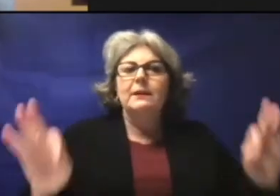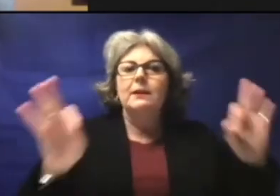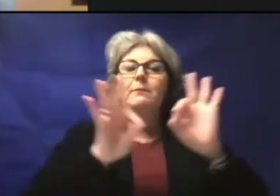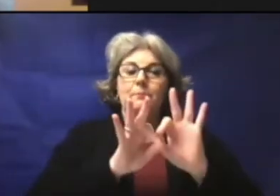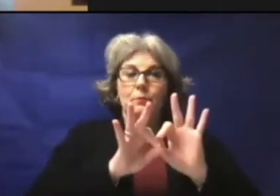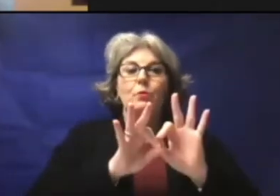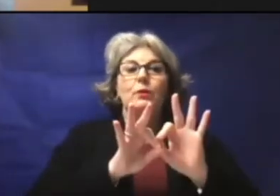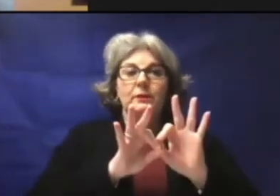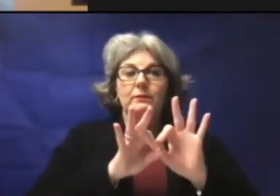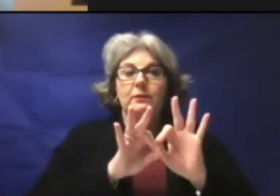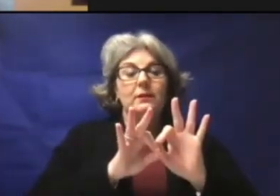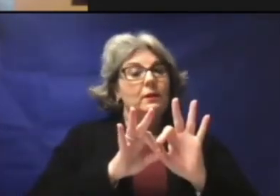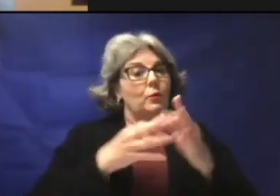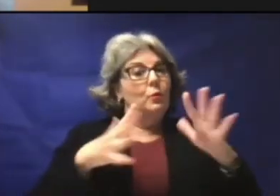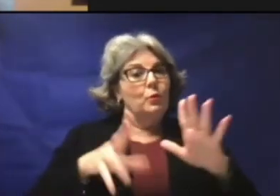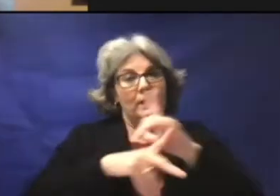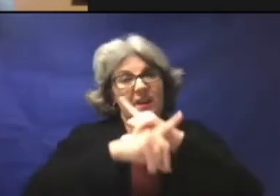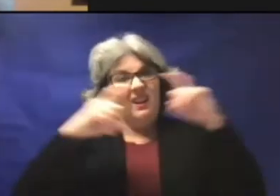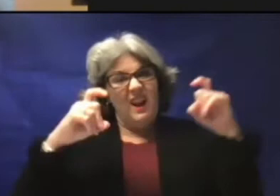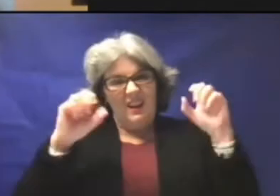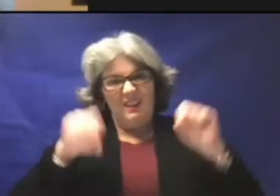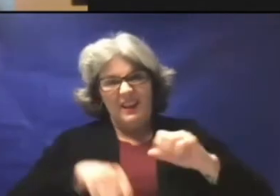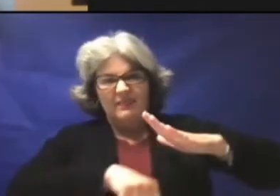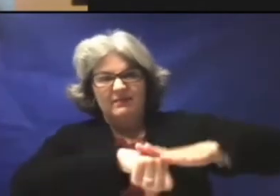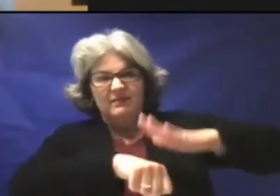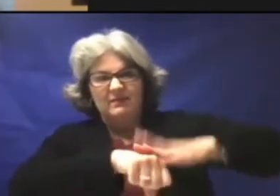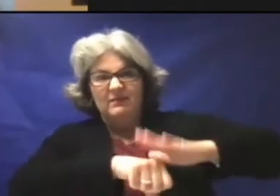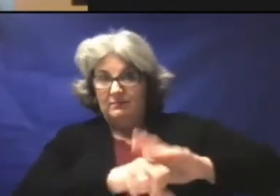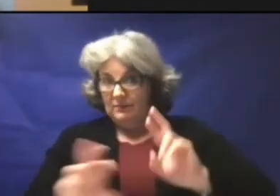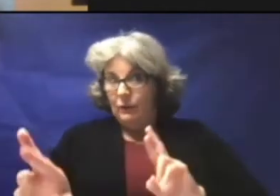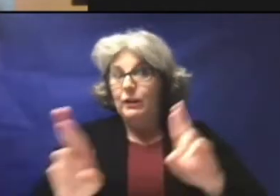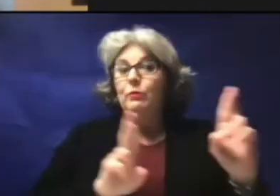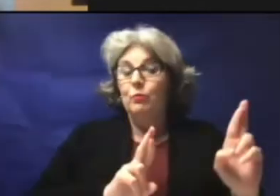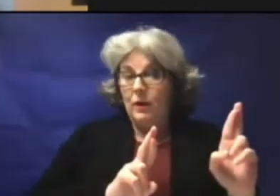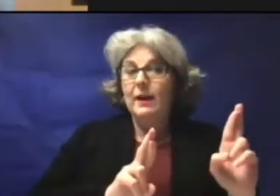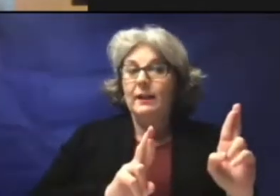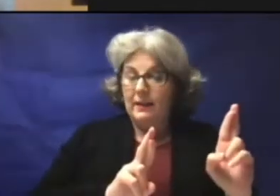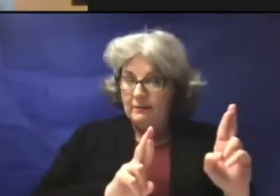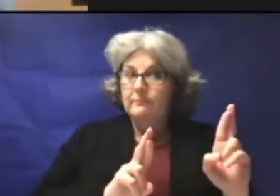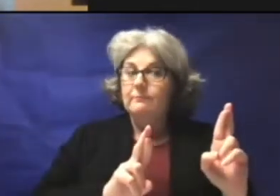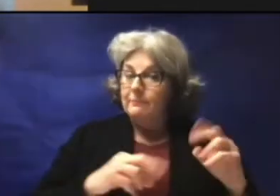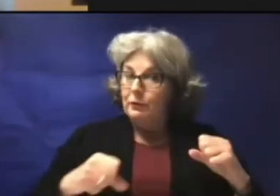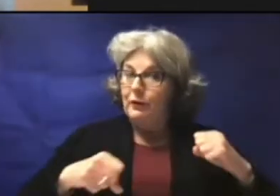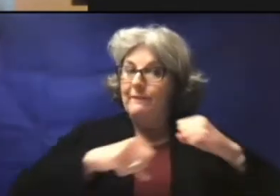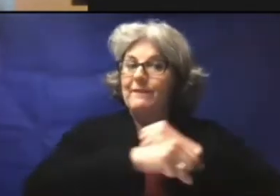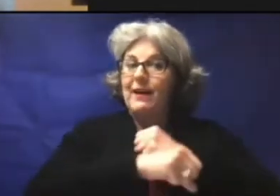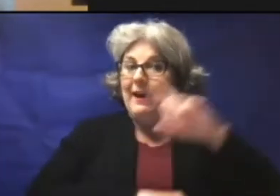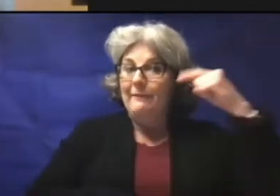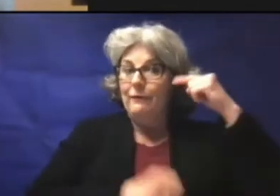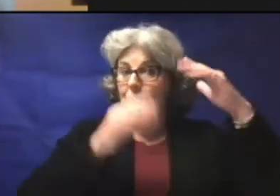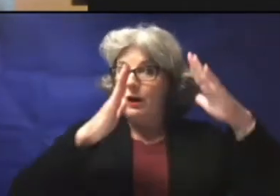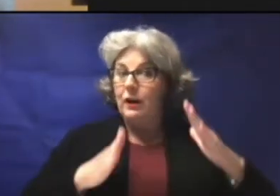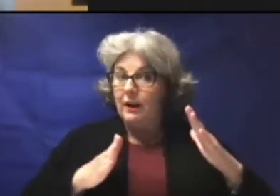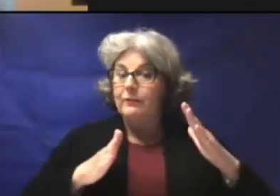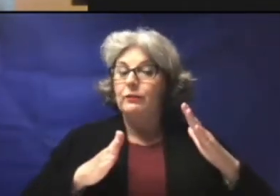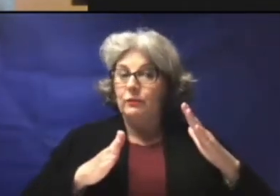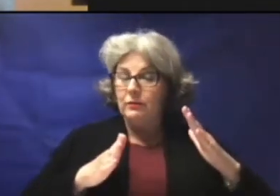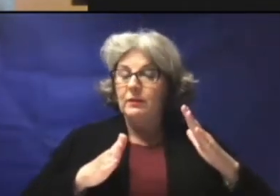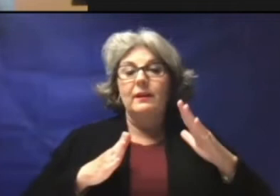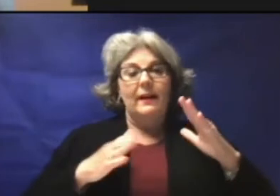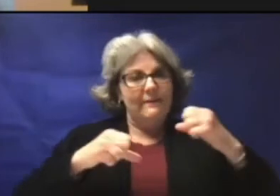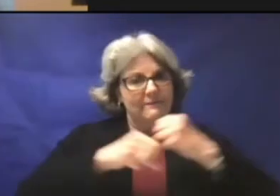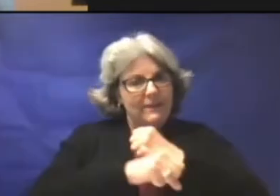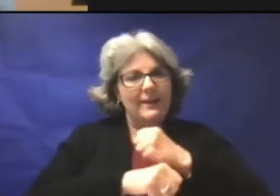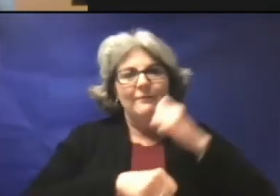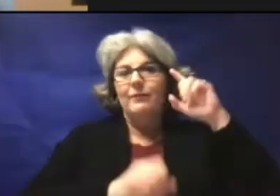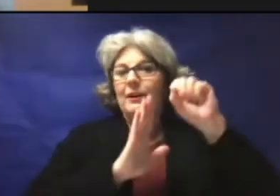side can get really ugly. So we should brace ourselves and prepare to fight for our governor and our state. So thank